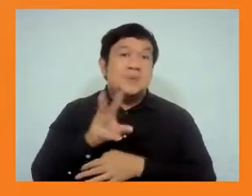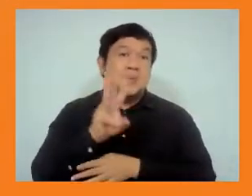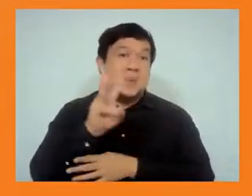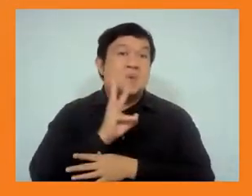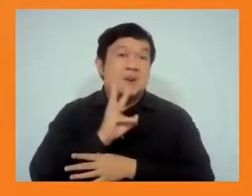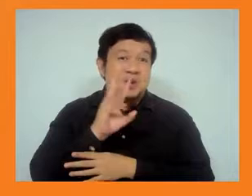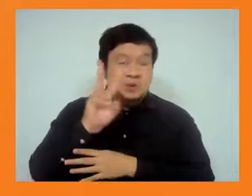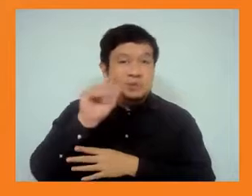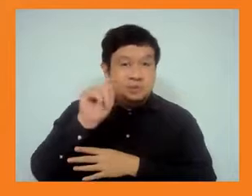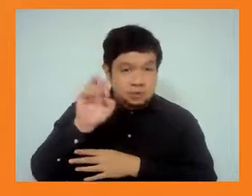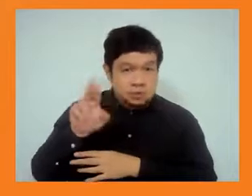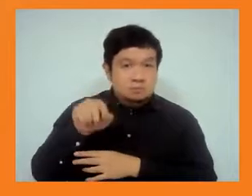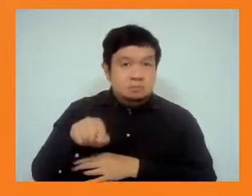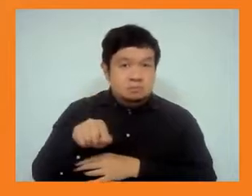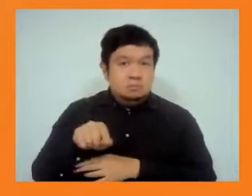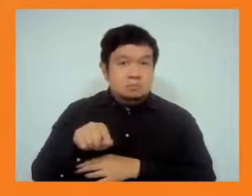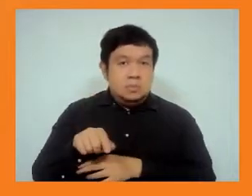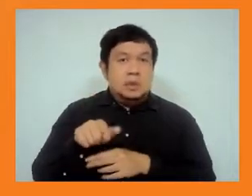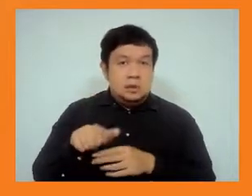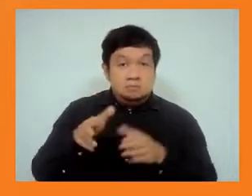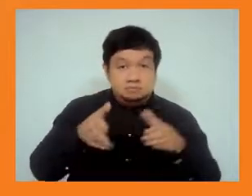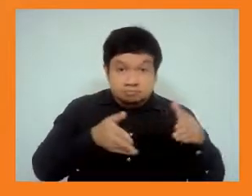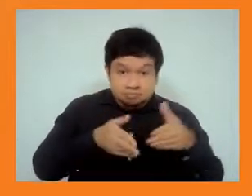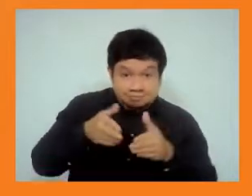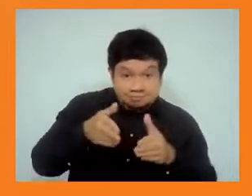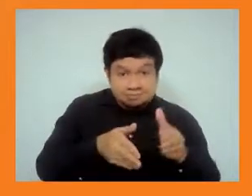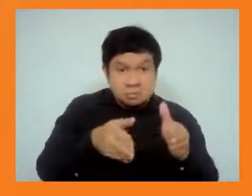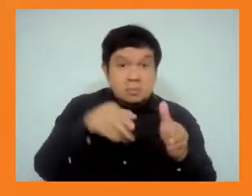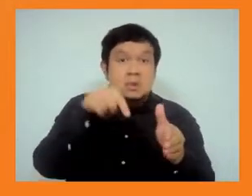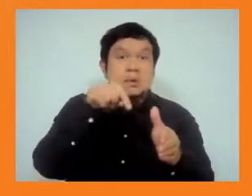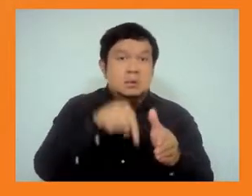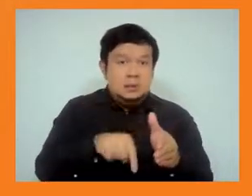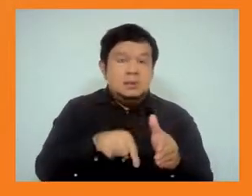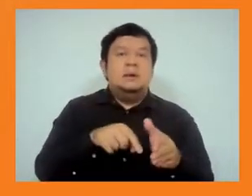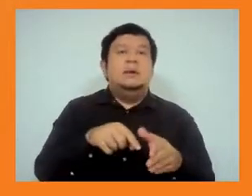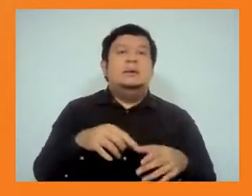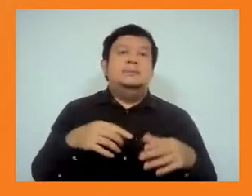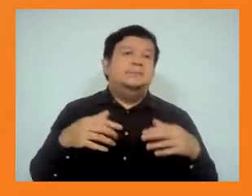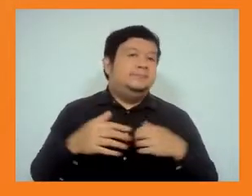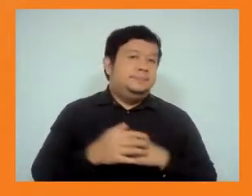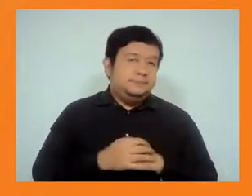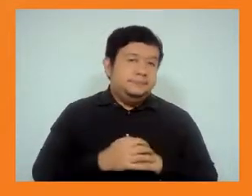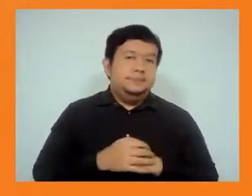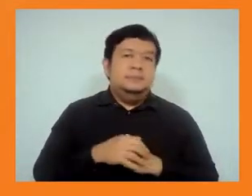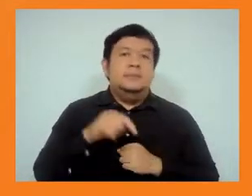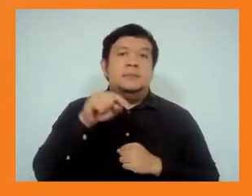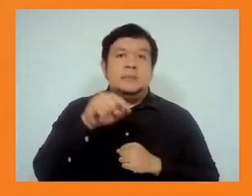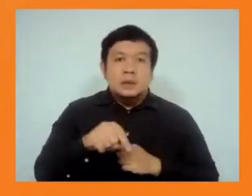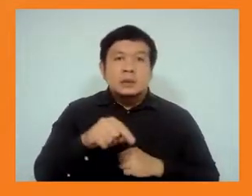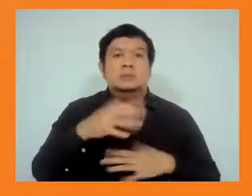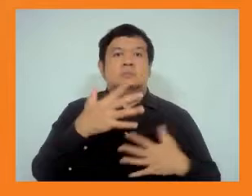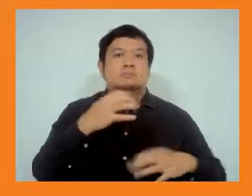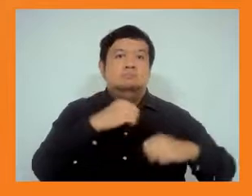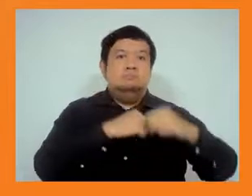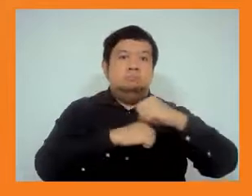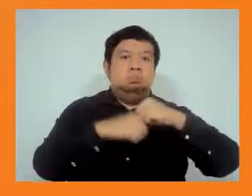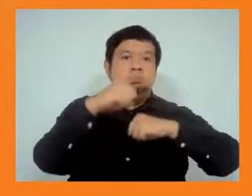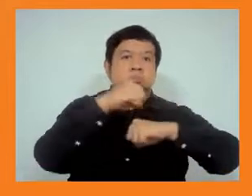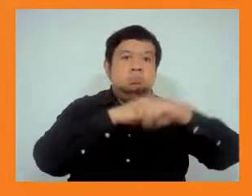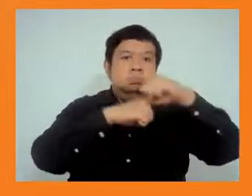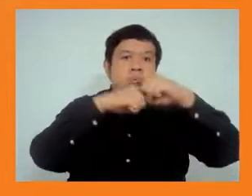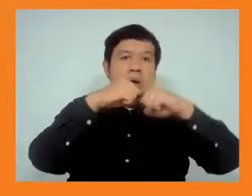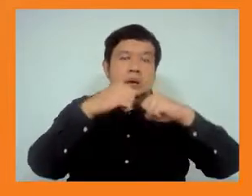was available. The moment Sabir went down, he became unconscious, fell down. And Liaquat Ali jumped into